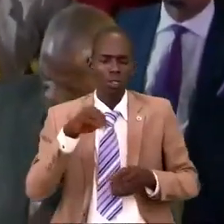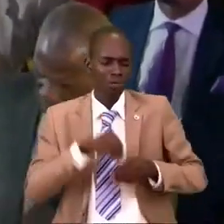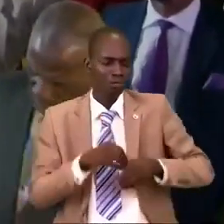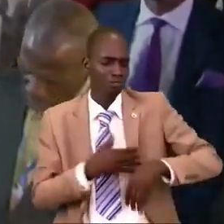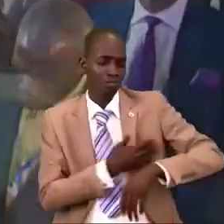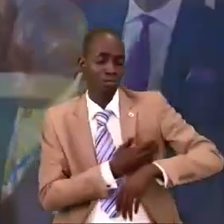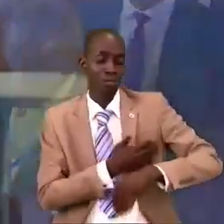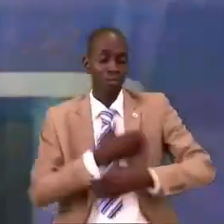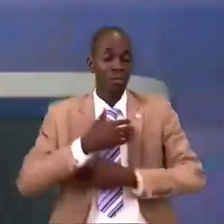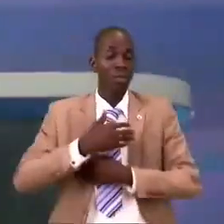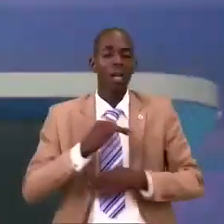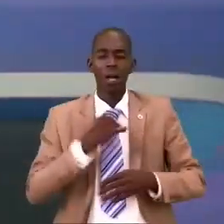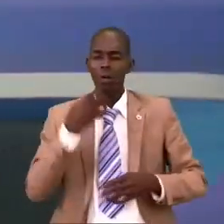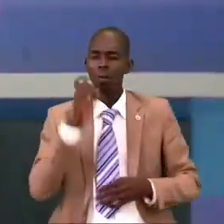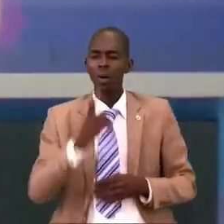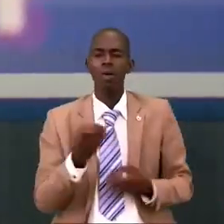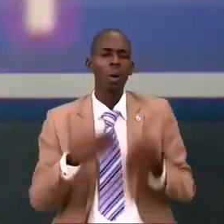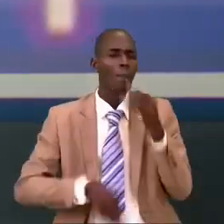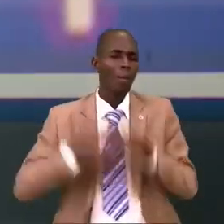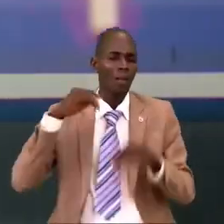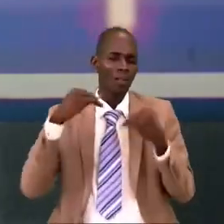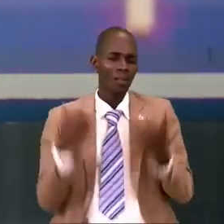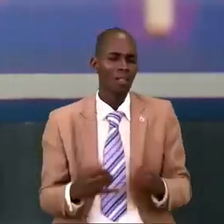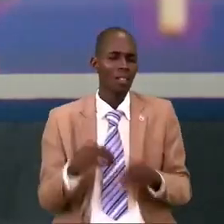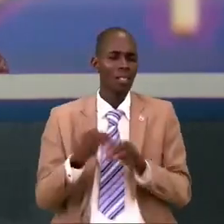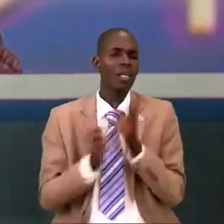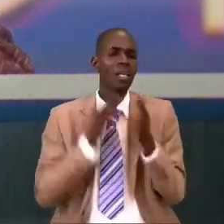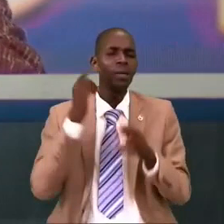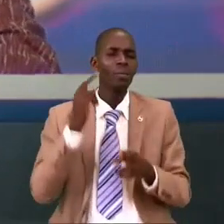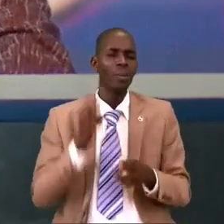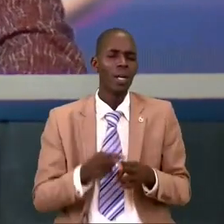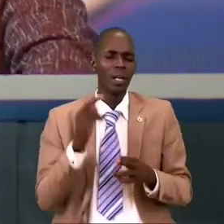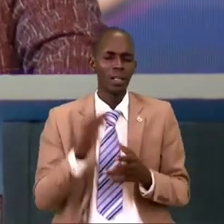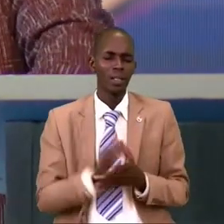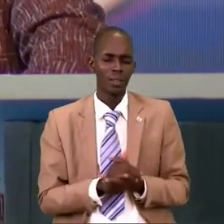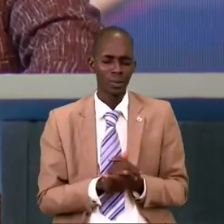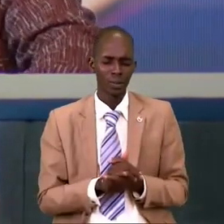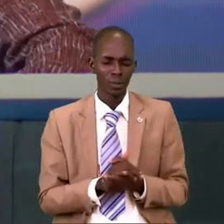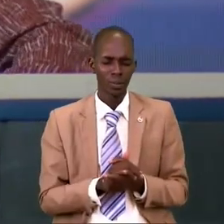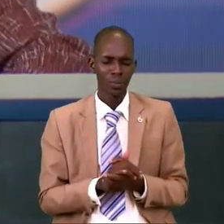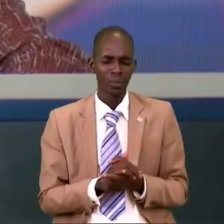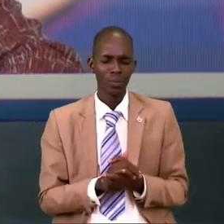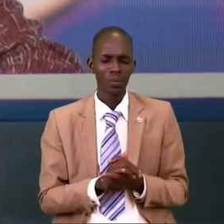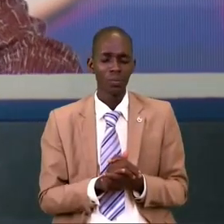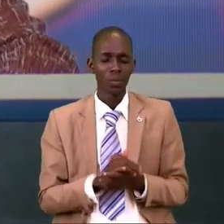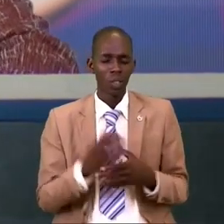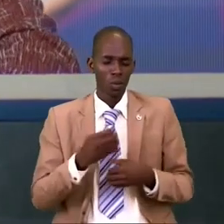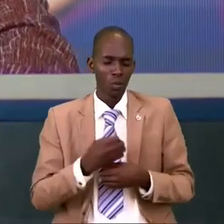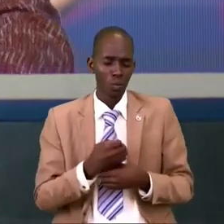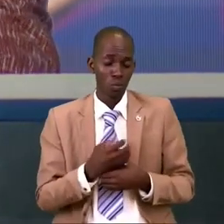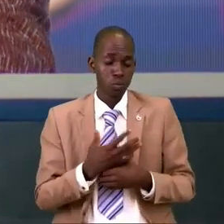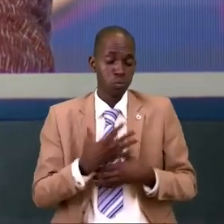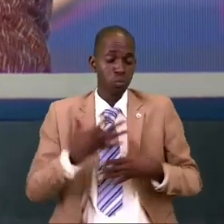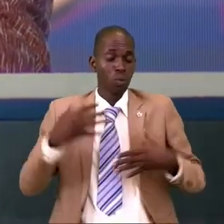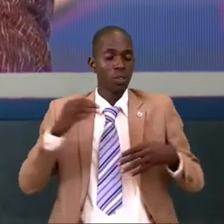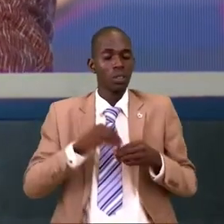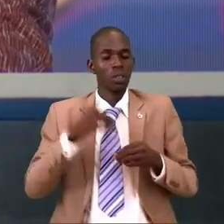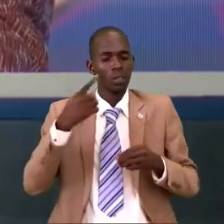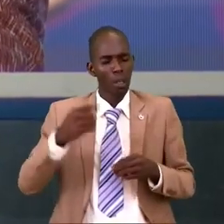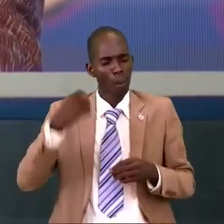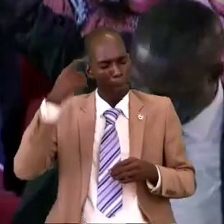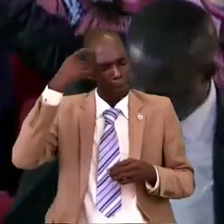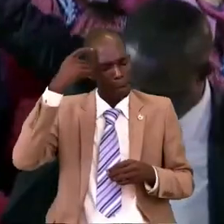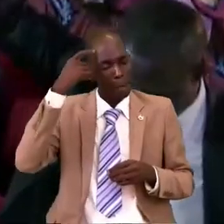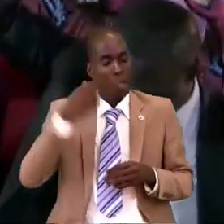Tumor in the brain and swelling of fibroid inside there, come out in Jesus'